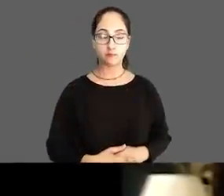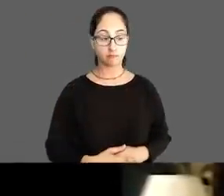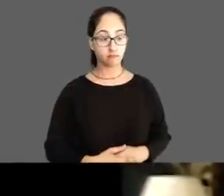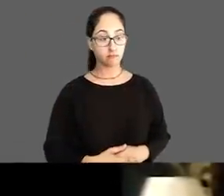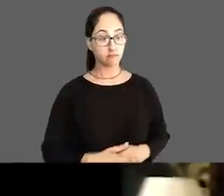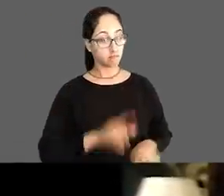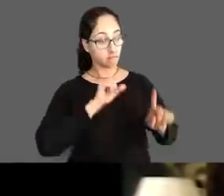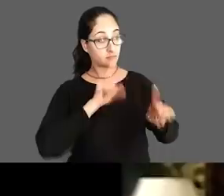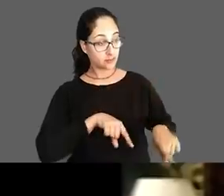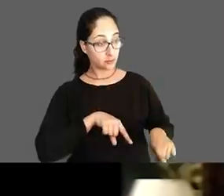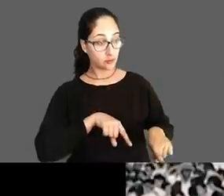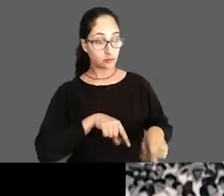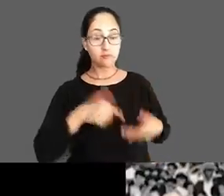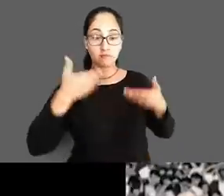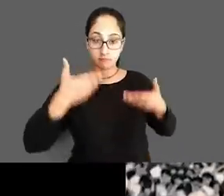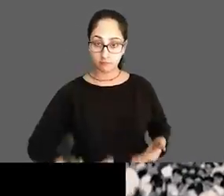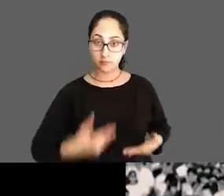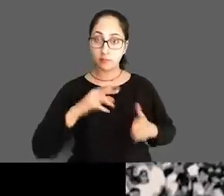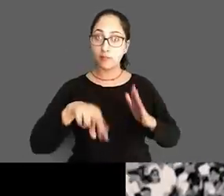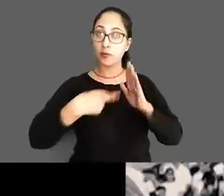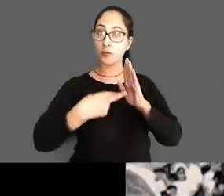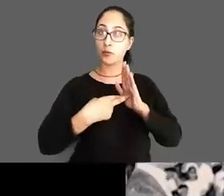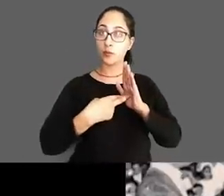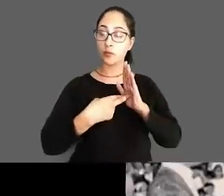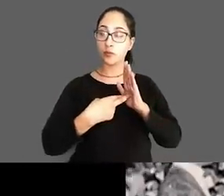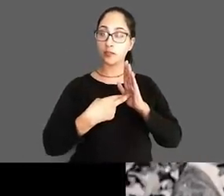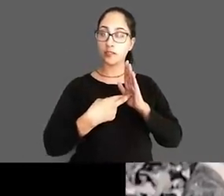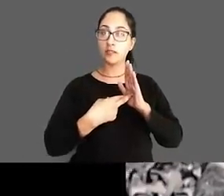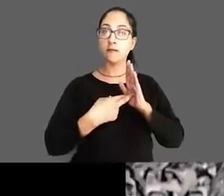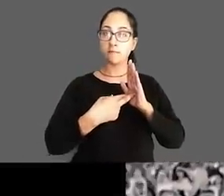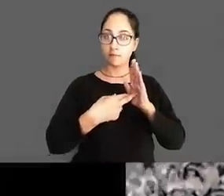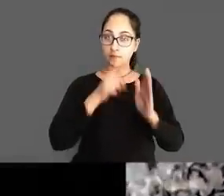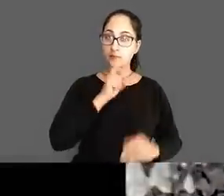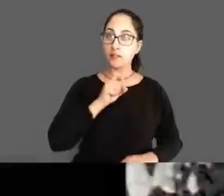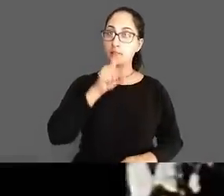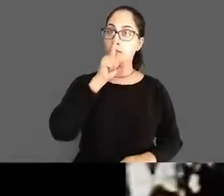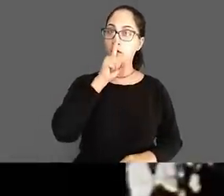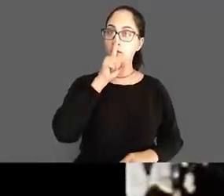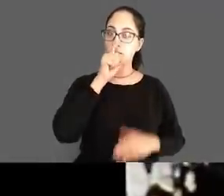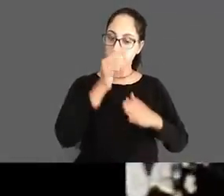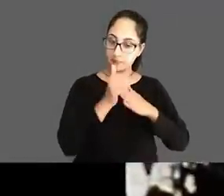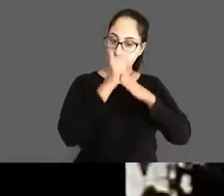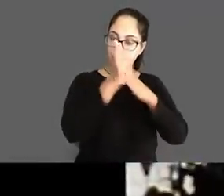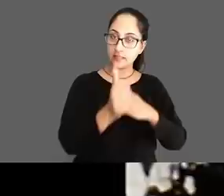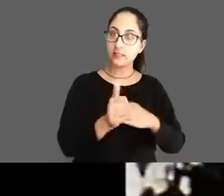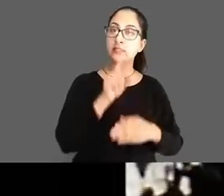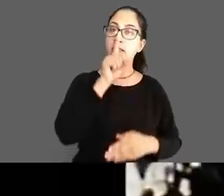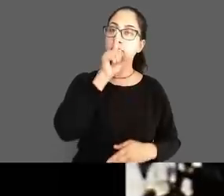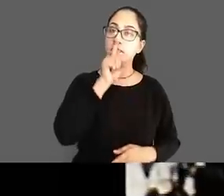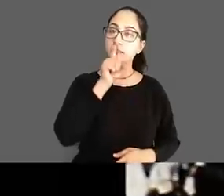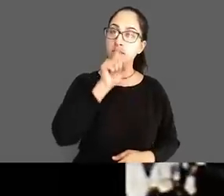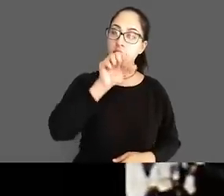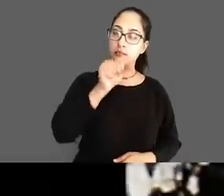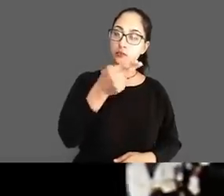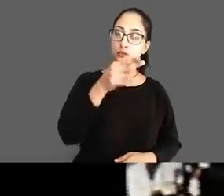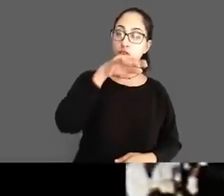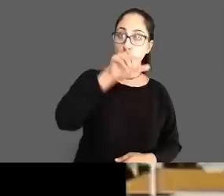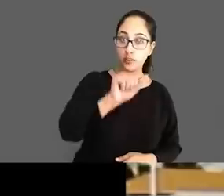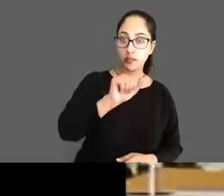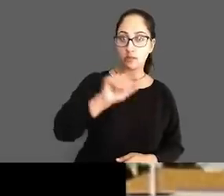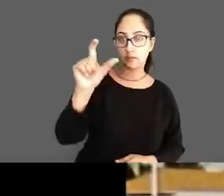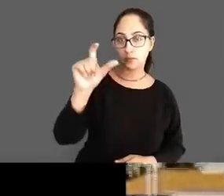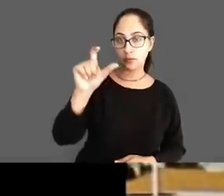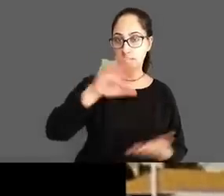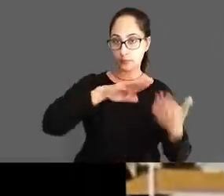say that my role is, I'm the hereditary imam of a Shia Muslim community, an international Shia